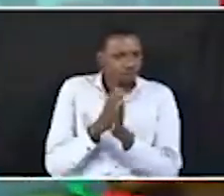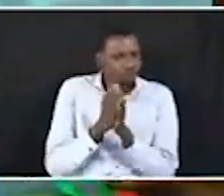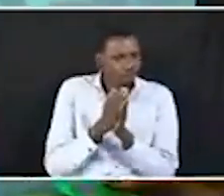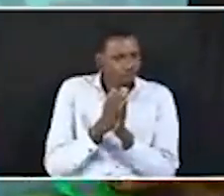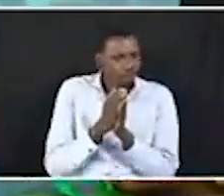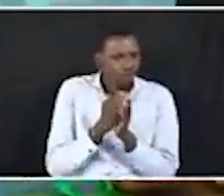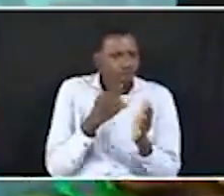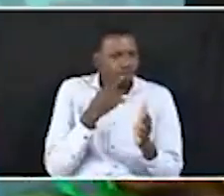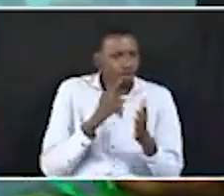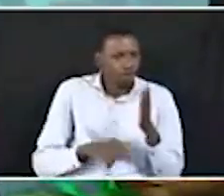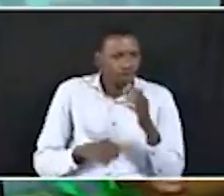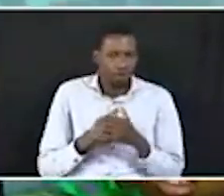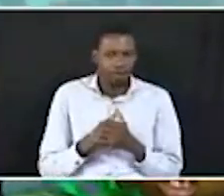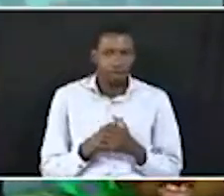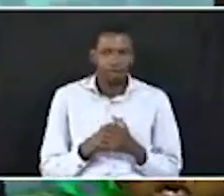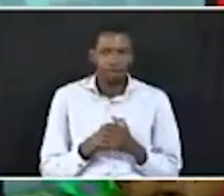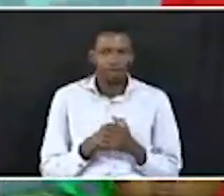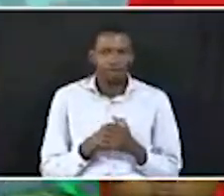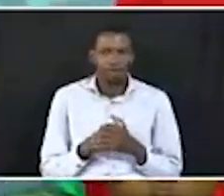say?